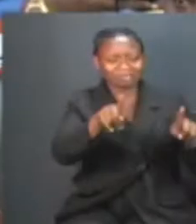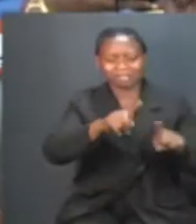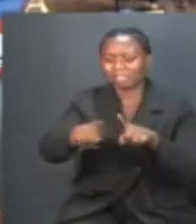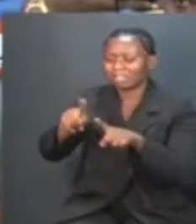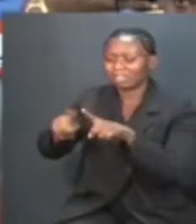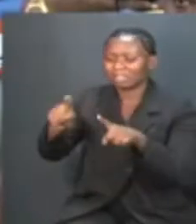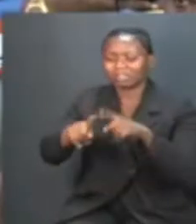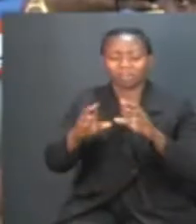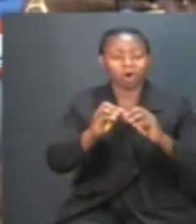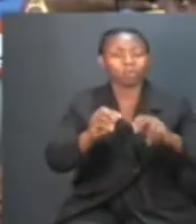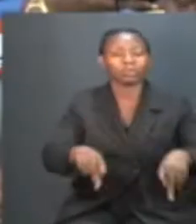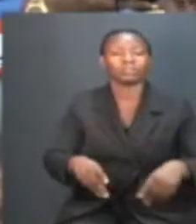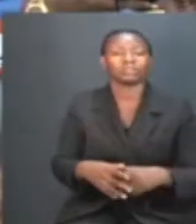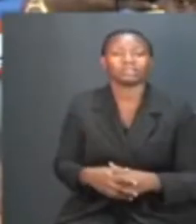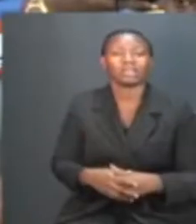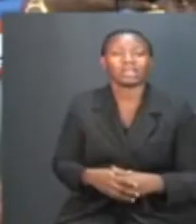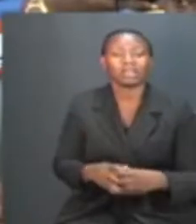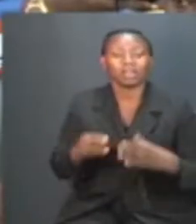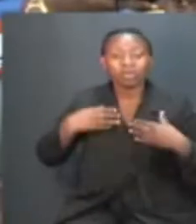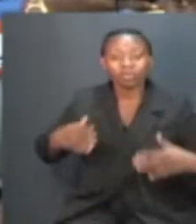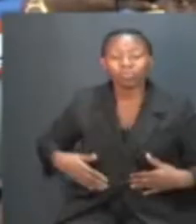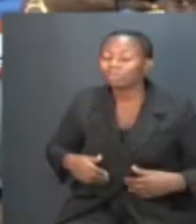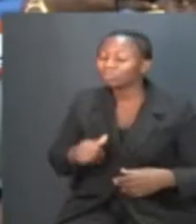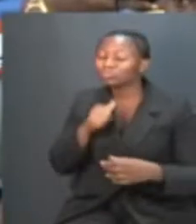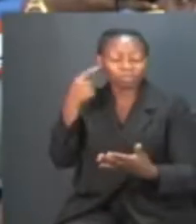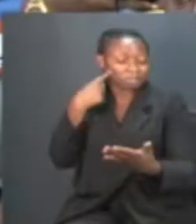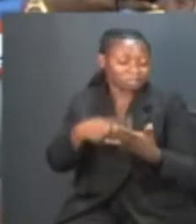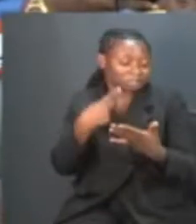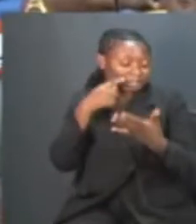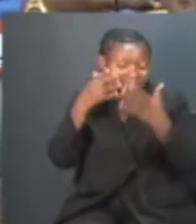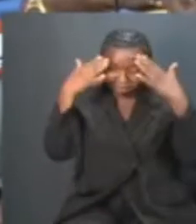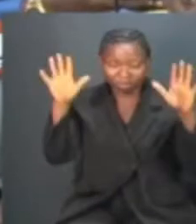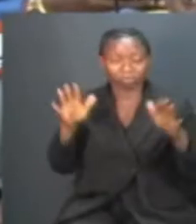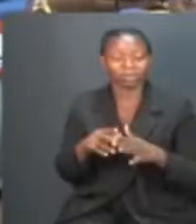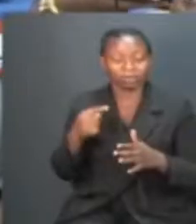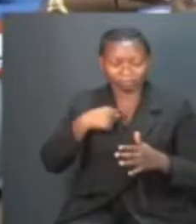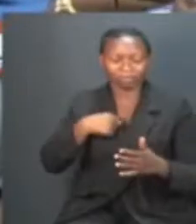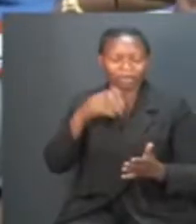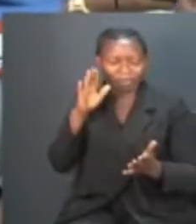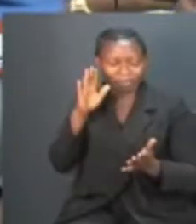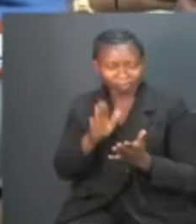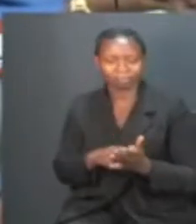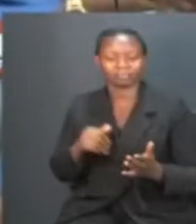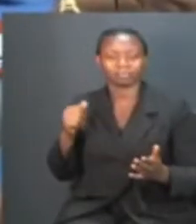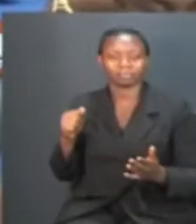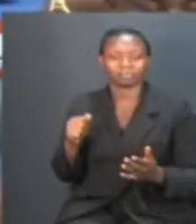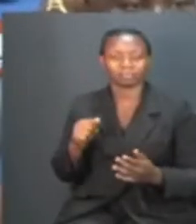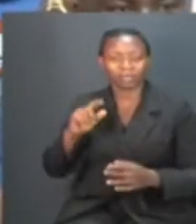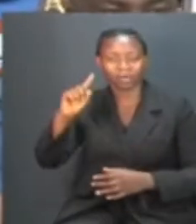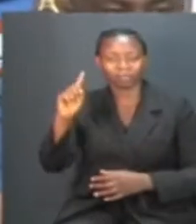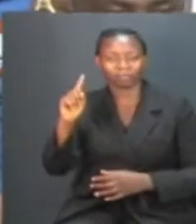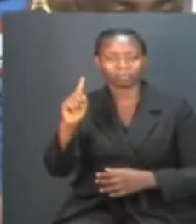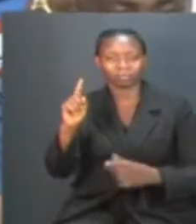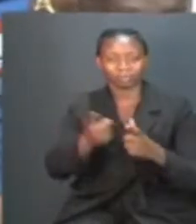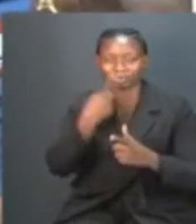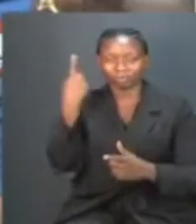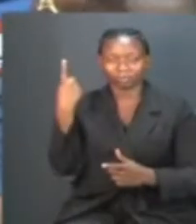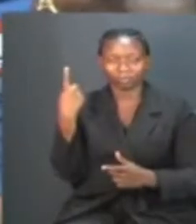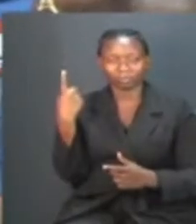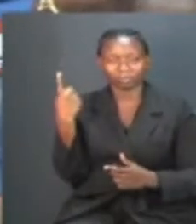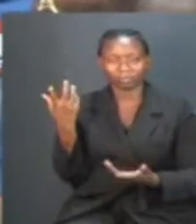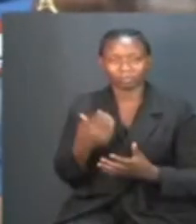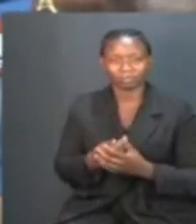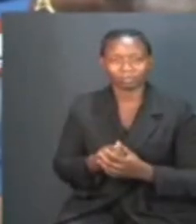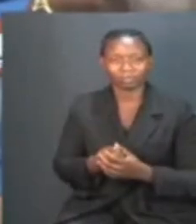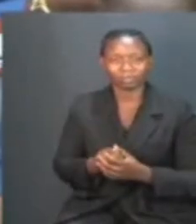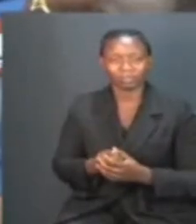or opportunities, and there's nobody even tracking it. I strongly believe that starting from the base of inculcating in